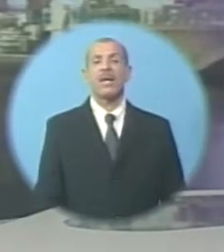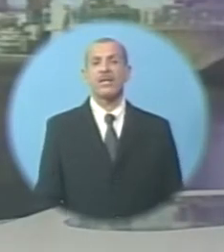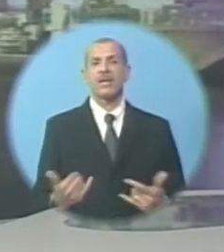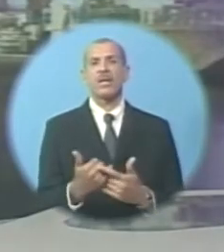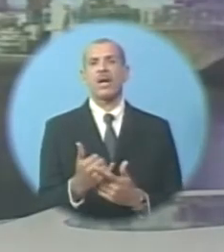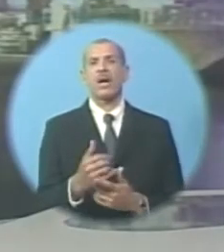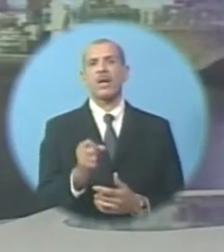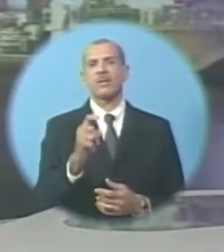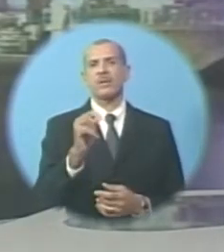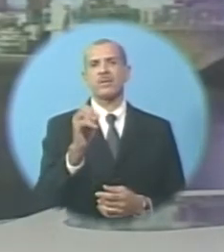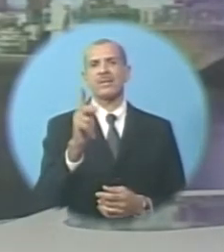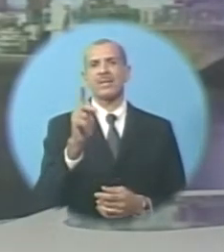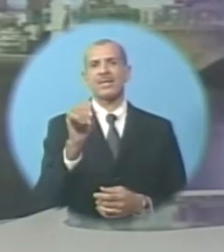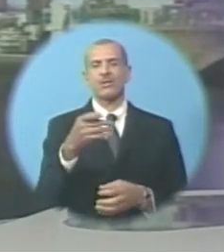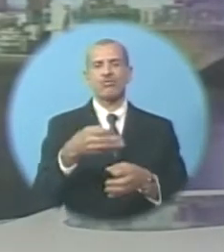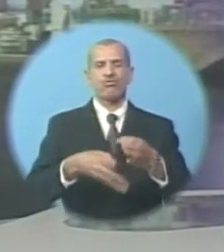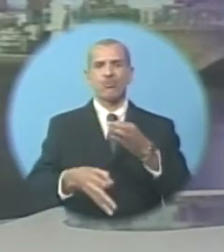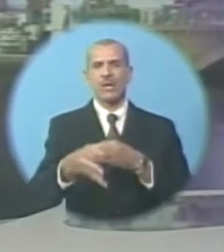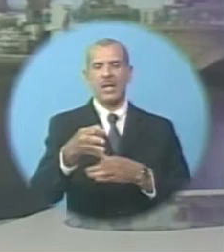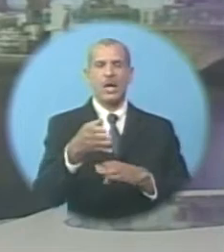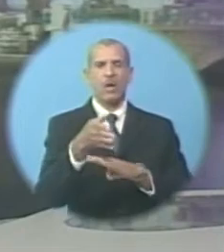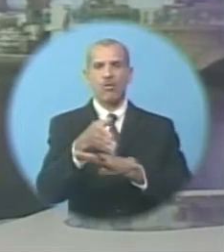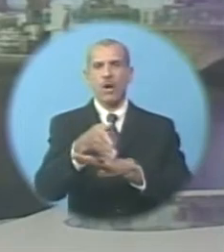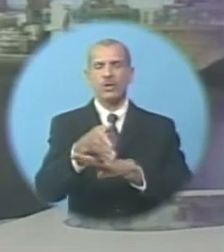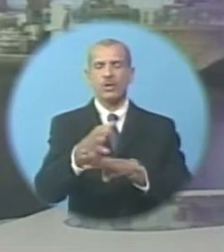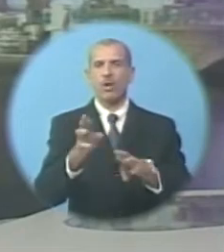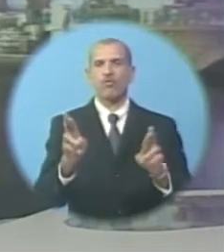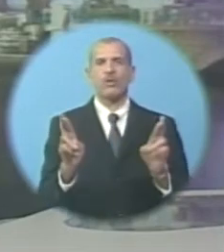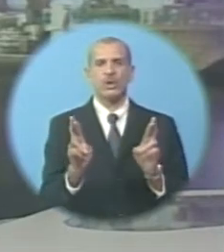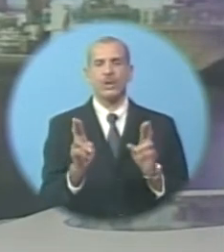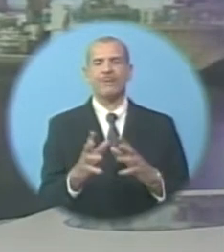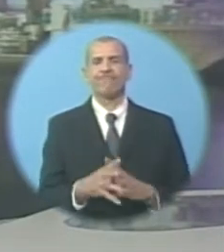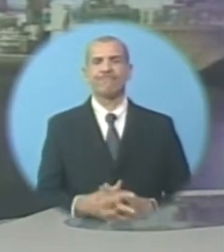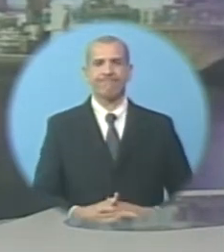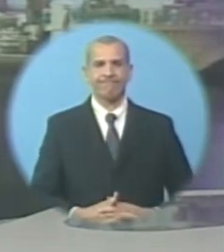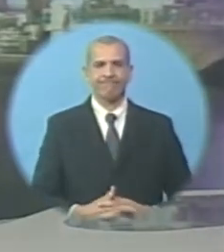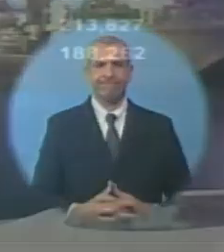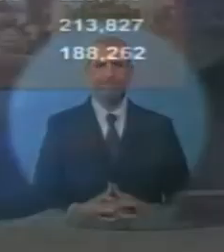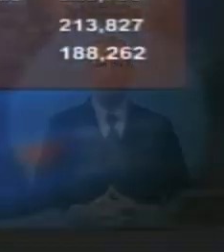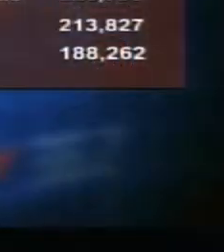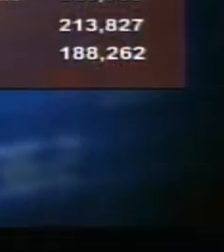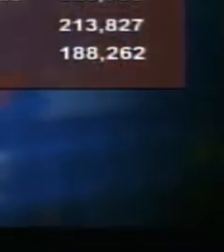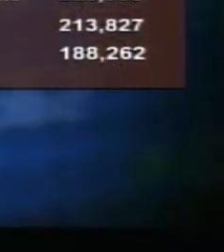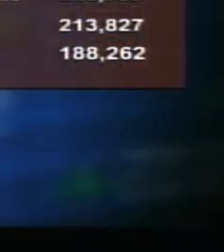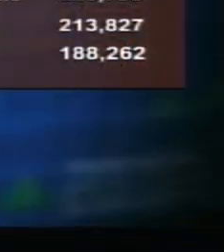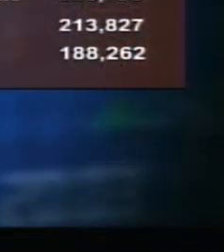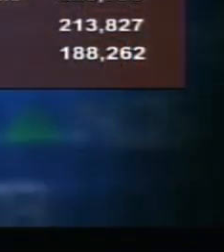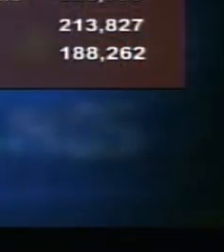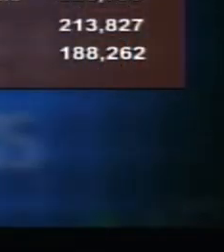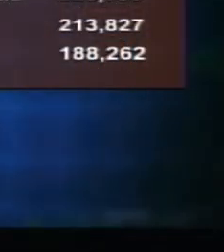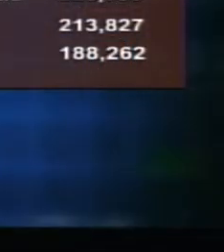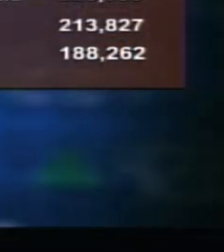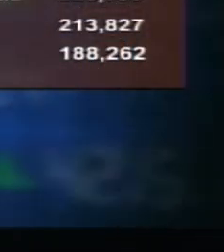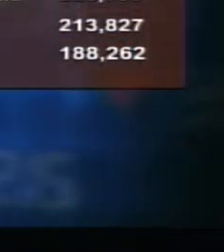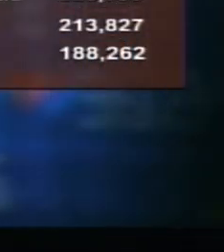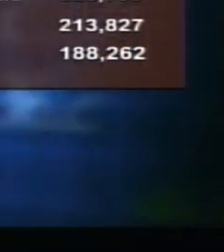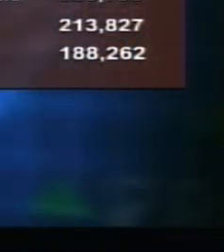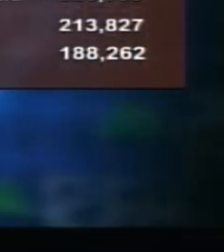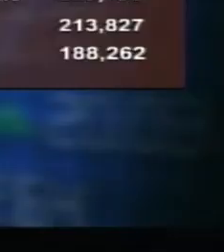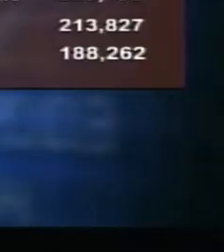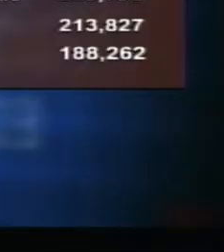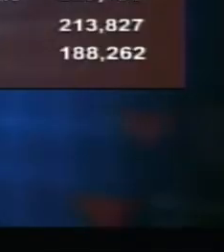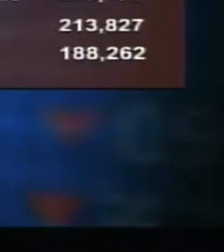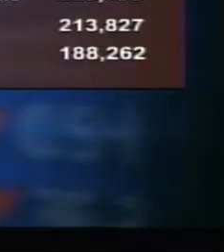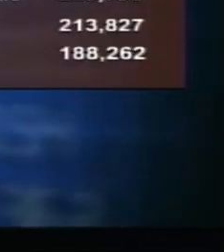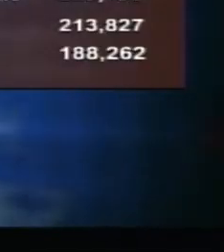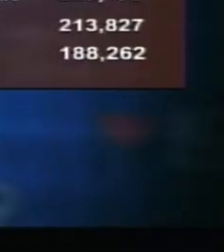is a look at how stocks traded on selected exchanges across our region. In Jamaica, Pan Jamaican Investment Trust